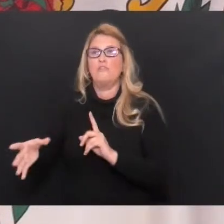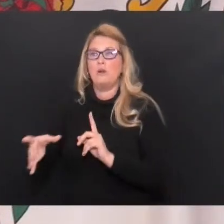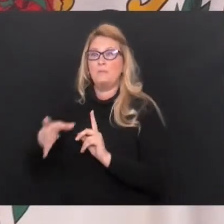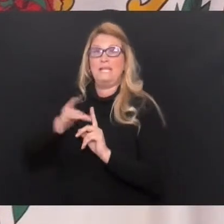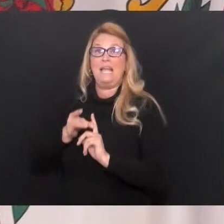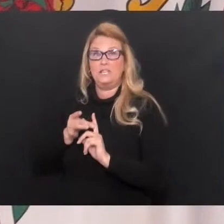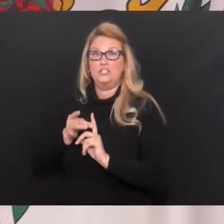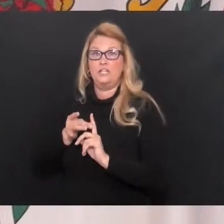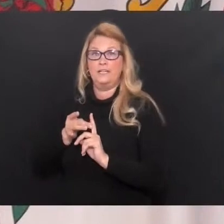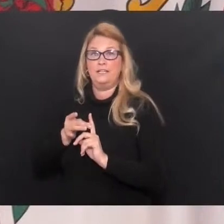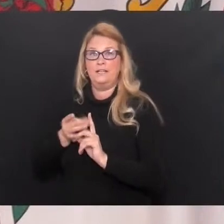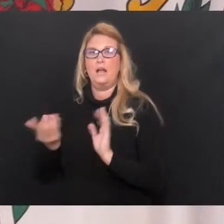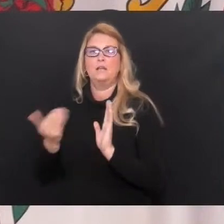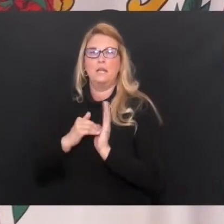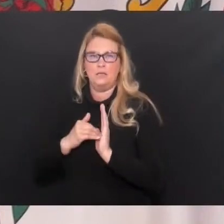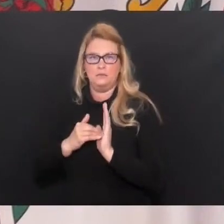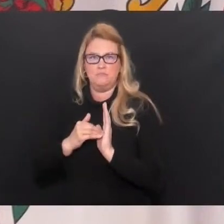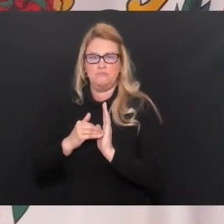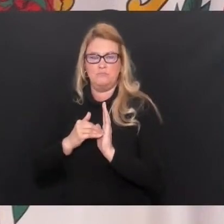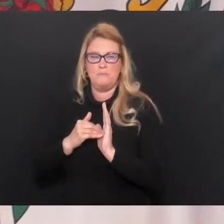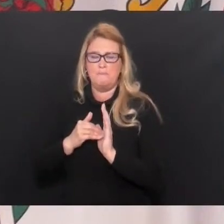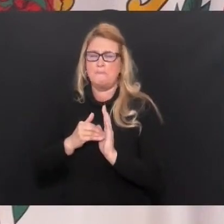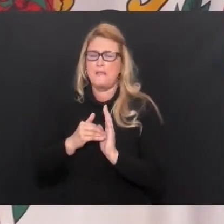reconnecting with COVID.